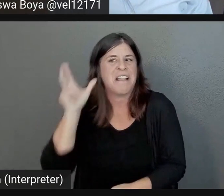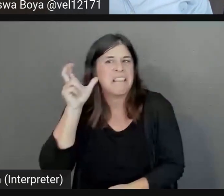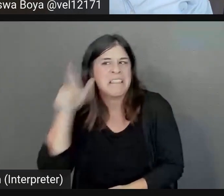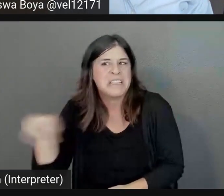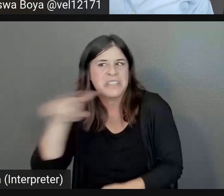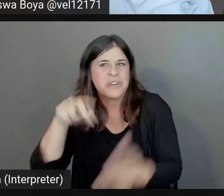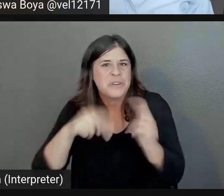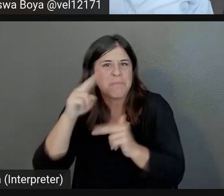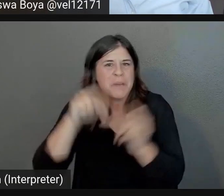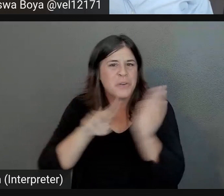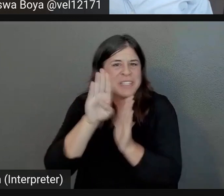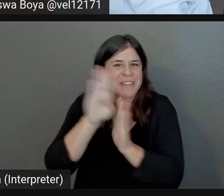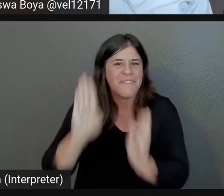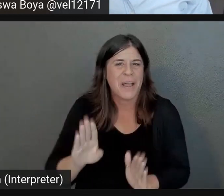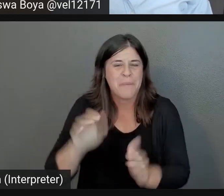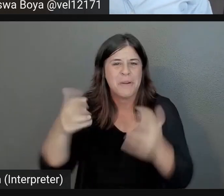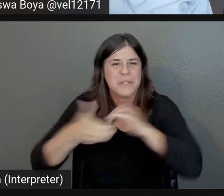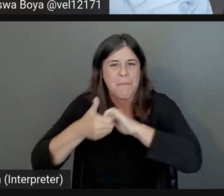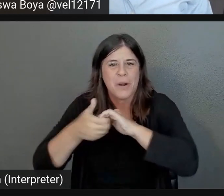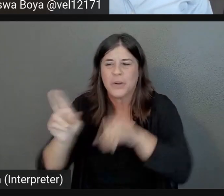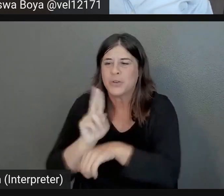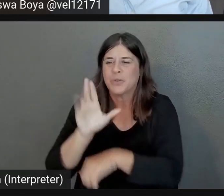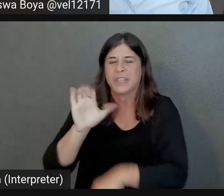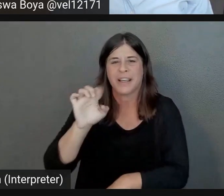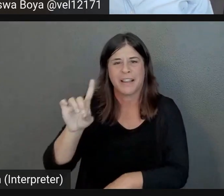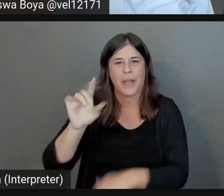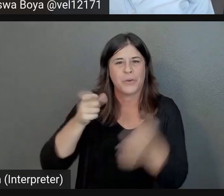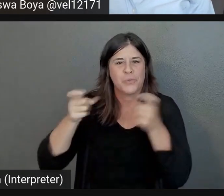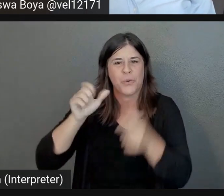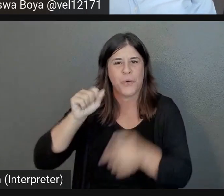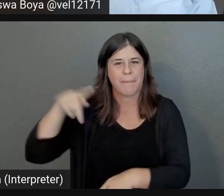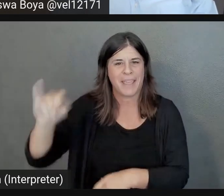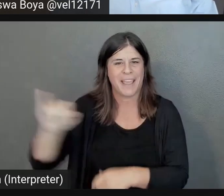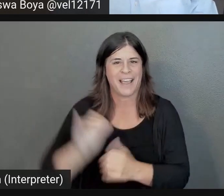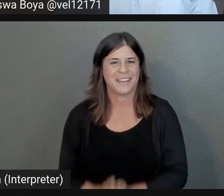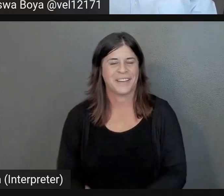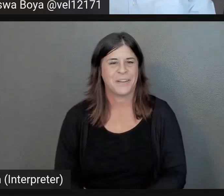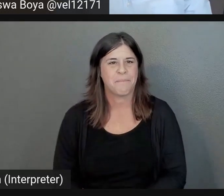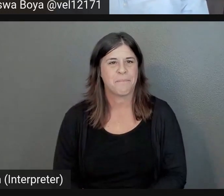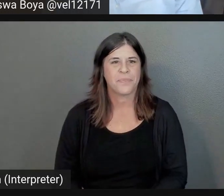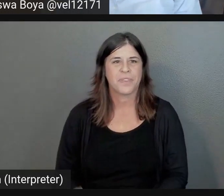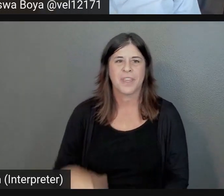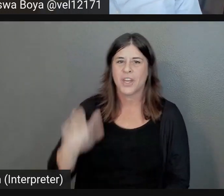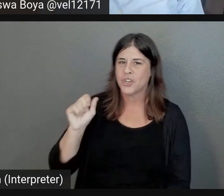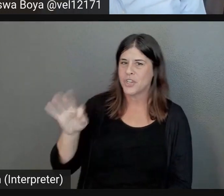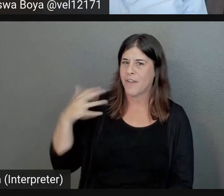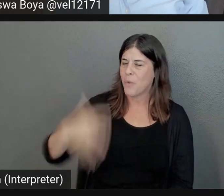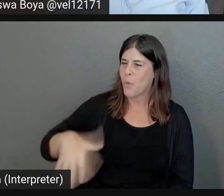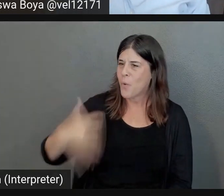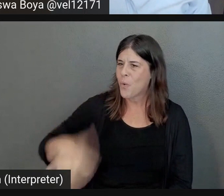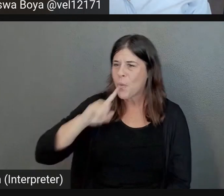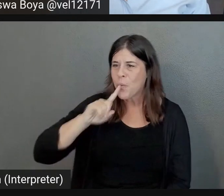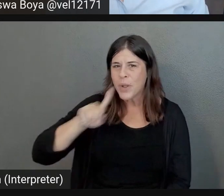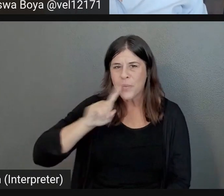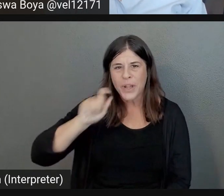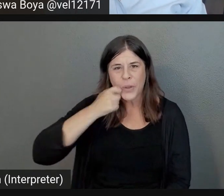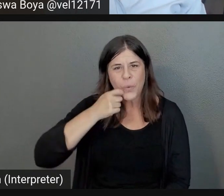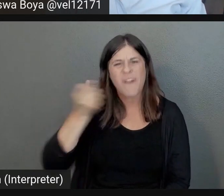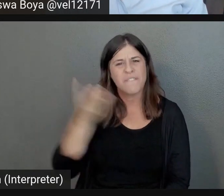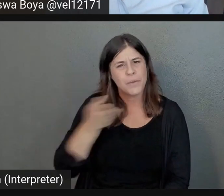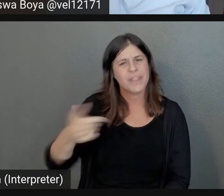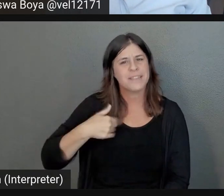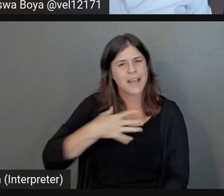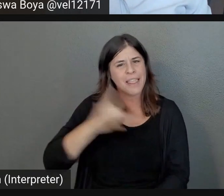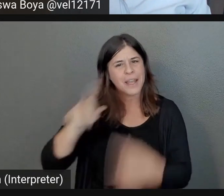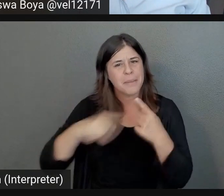builders, developers, and partners start using Cloud Control API. Wow, that was really, really cool. So a couple of things I really liked